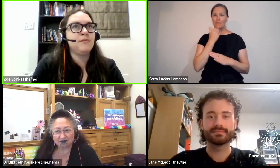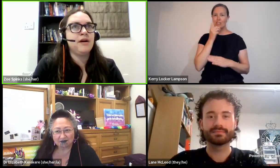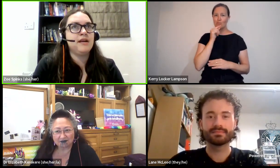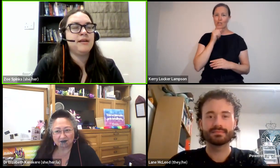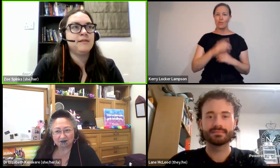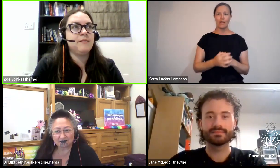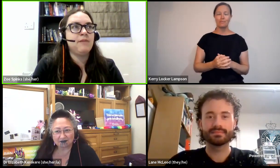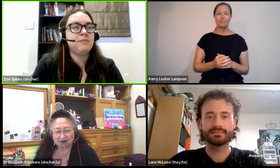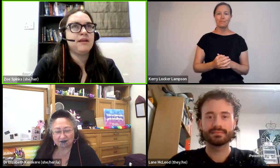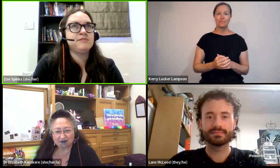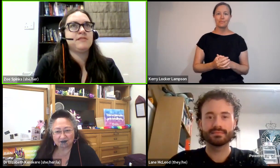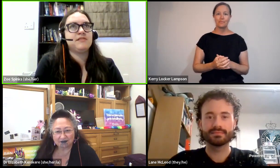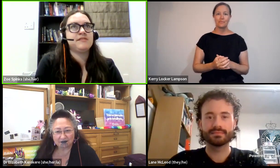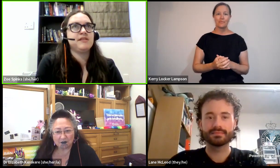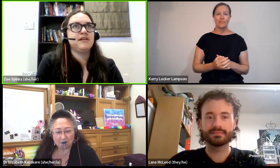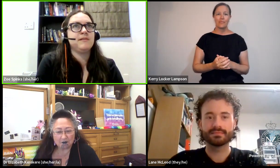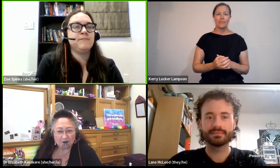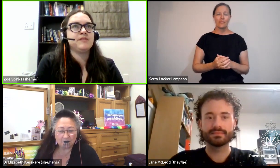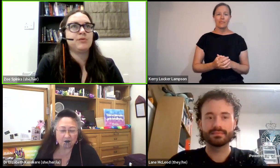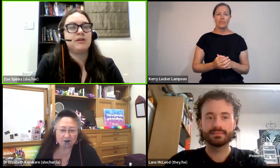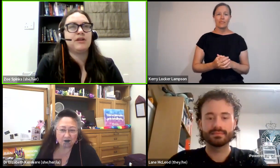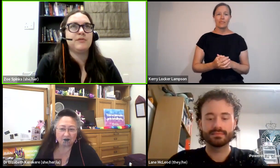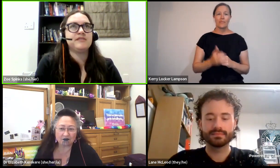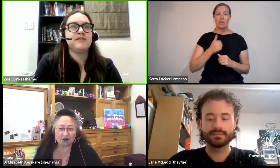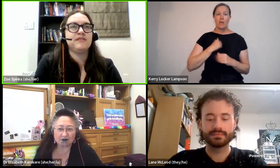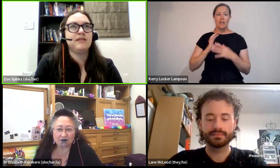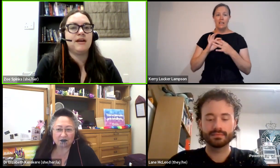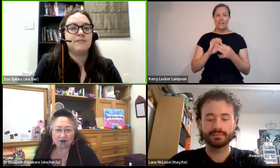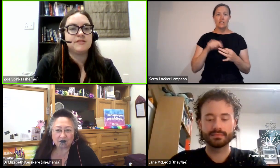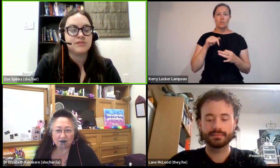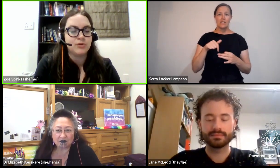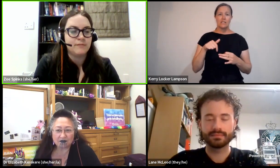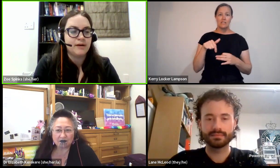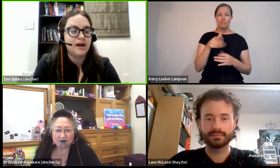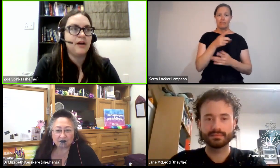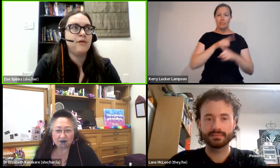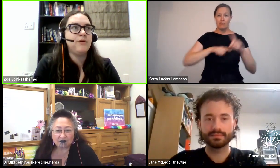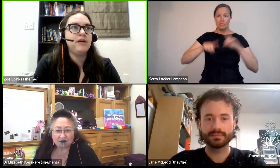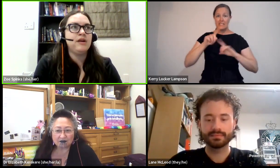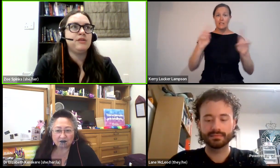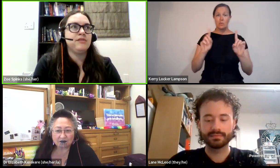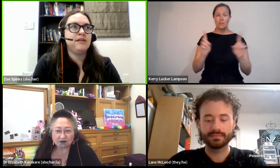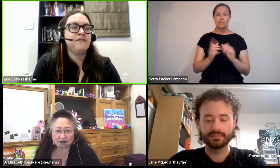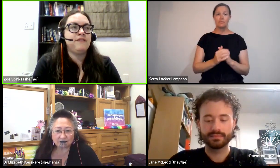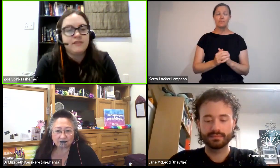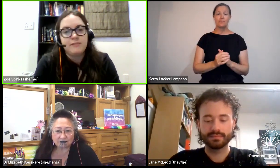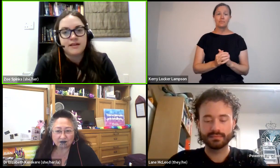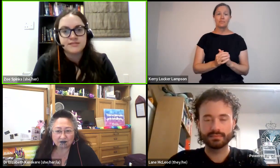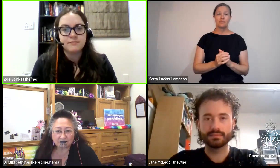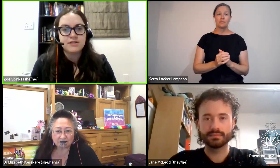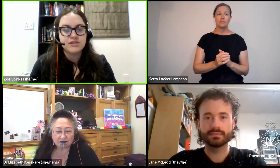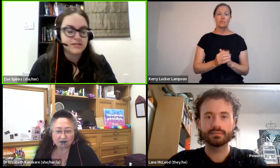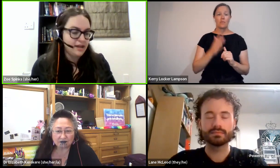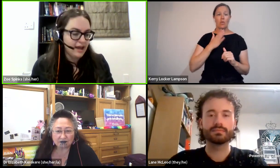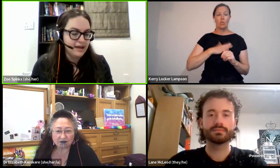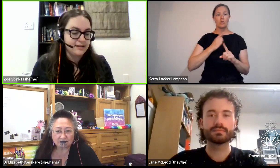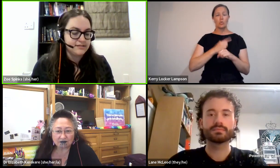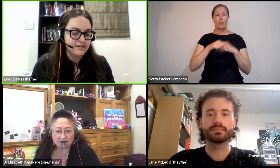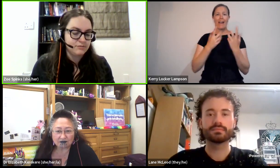So my place within this korero this evening is to talk about how you can effectively make a